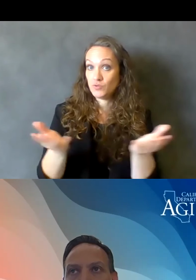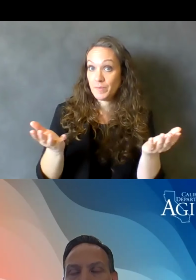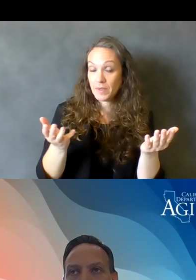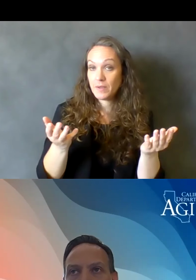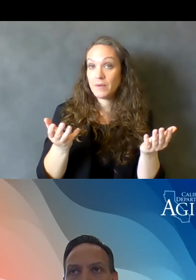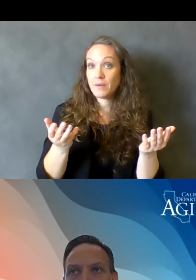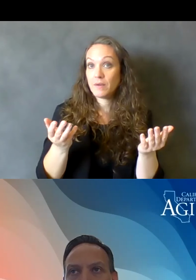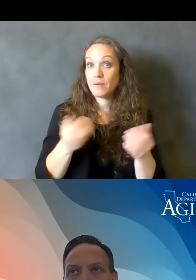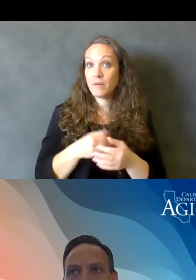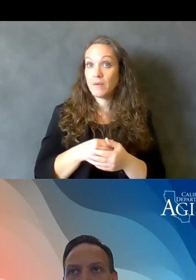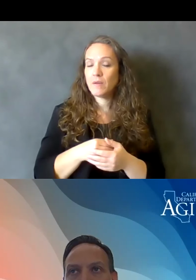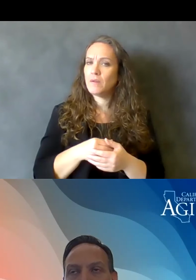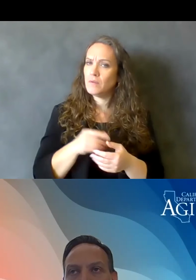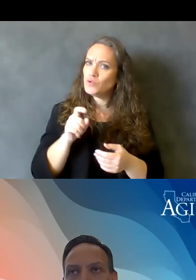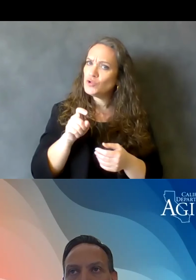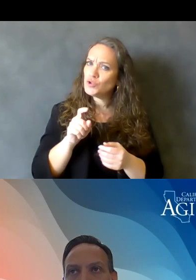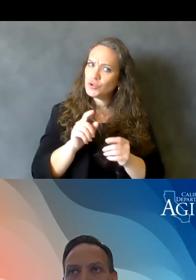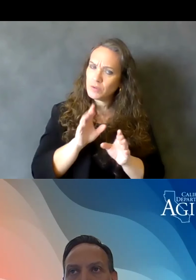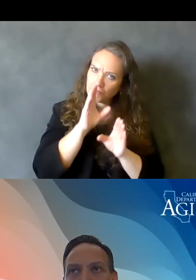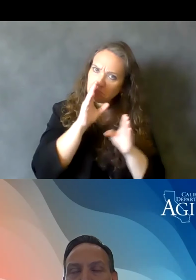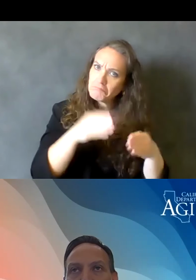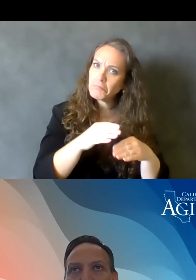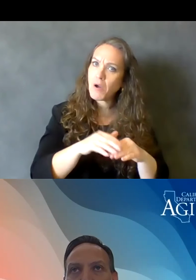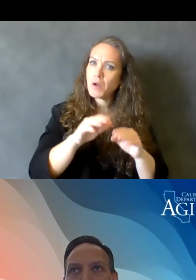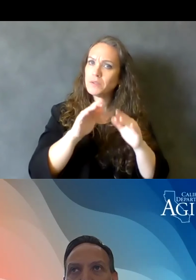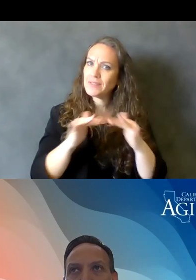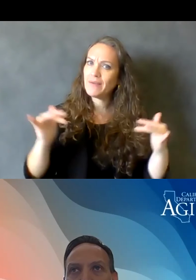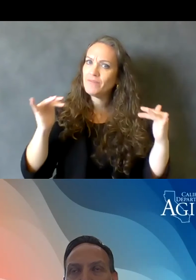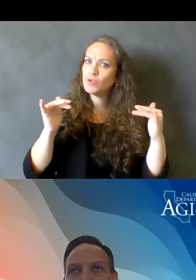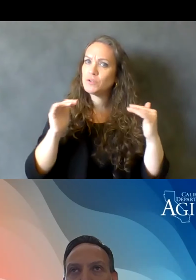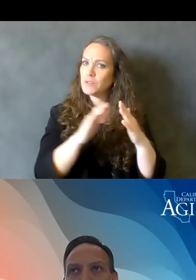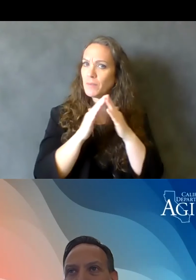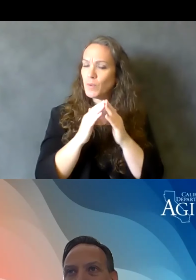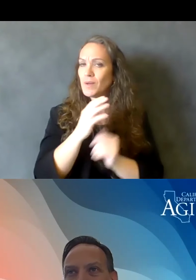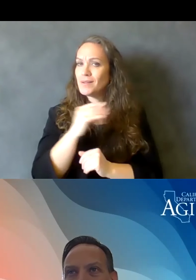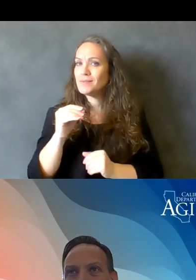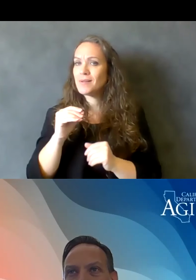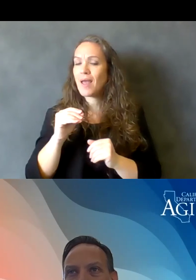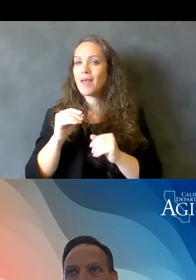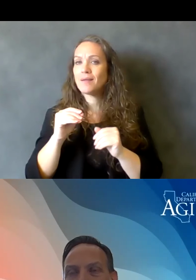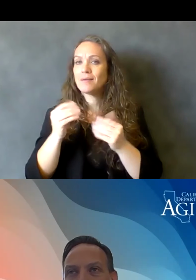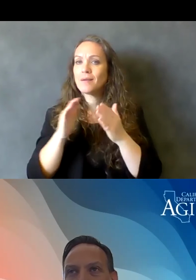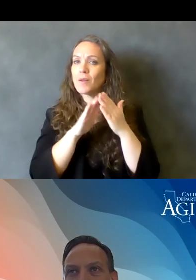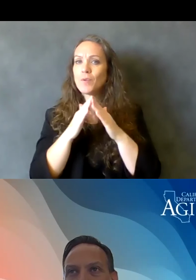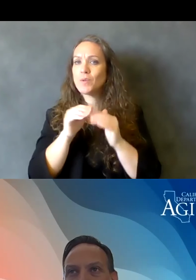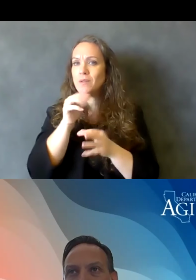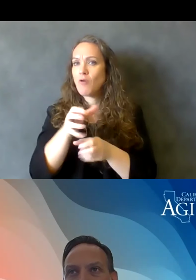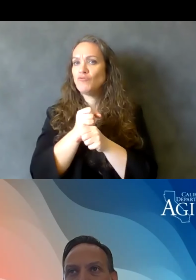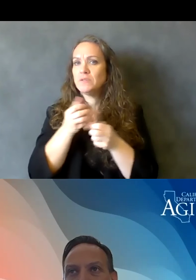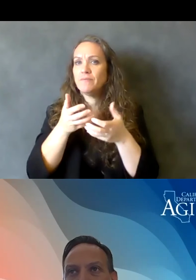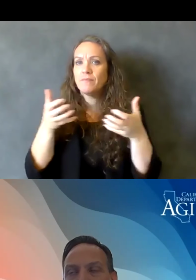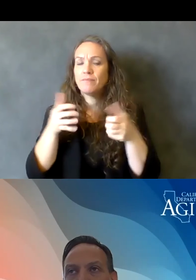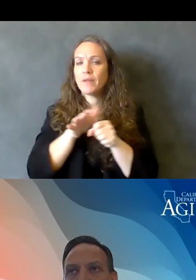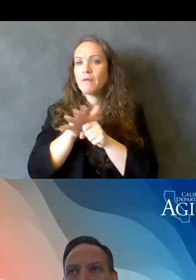to diverse communities and underserved communities. So we are ensuring that equity is being baked into any